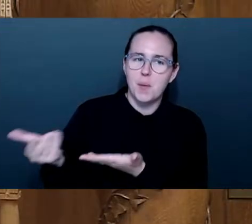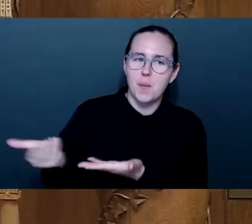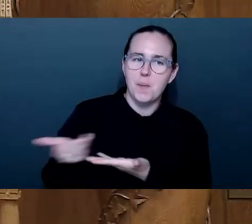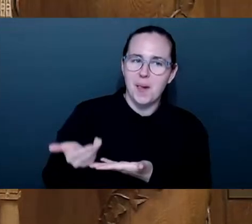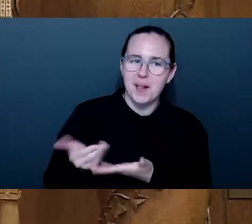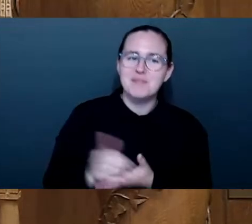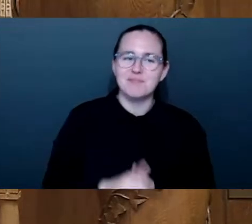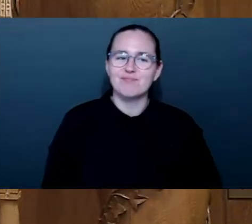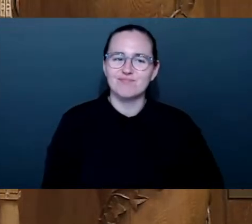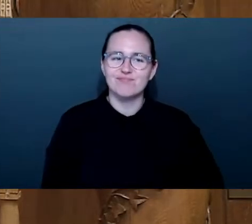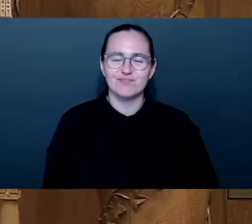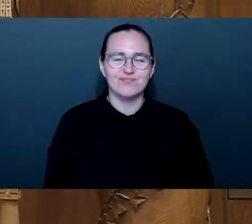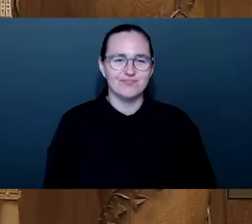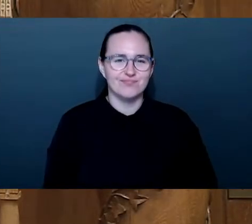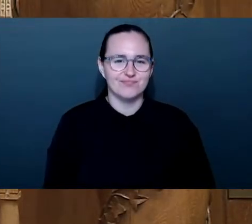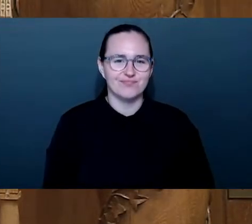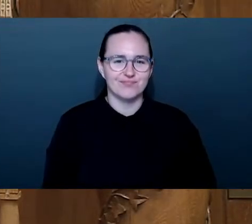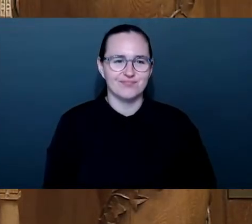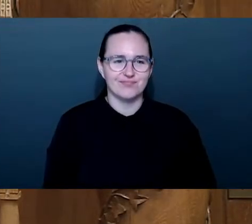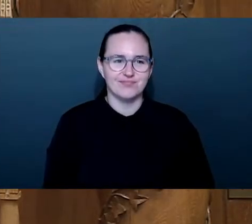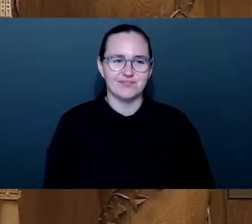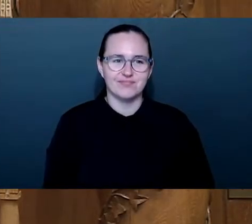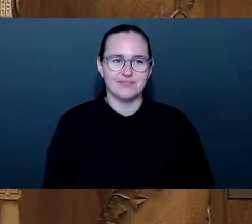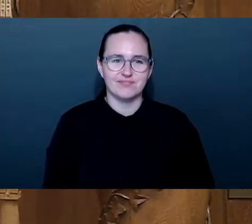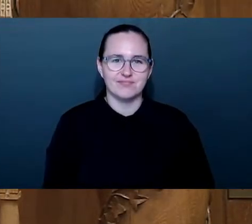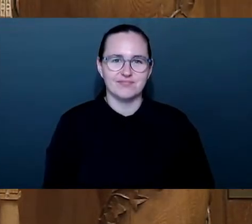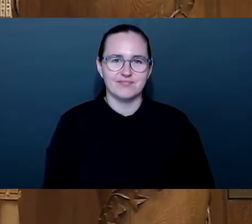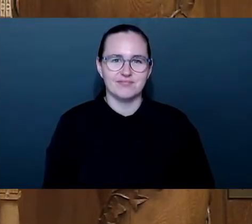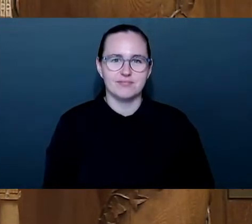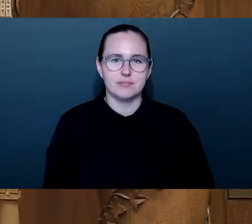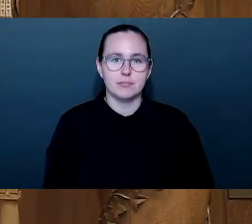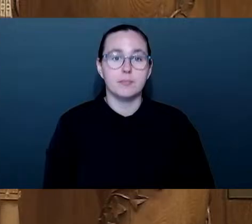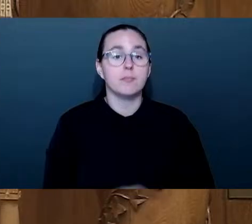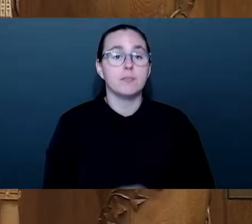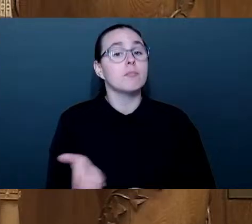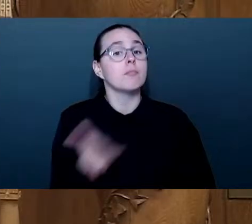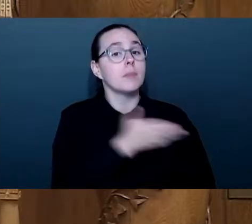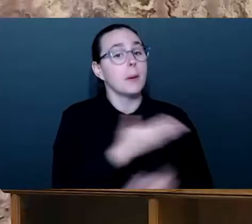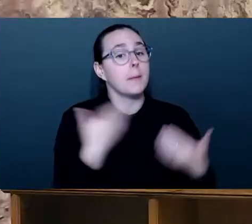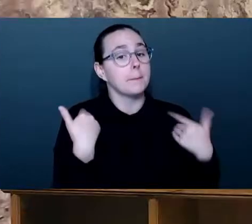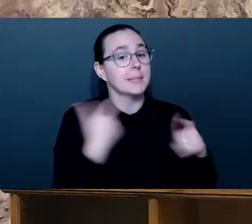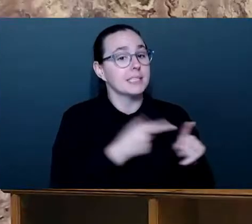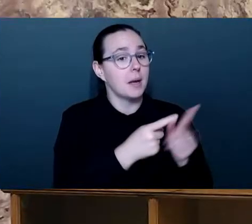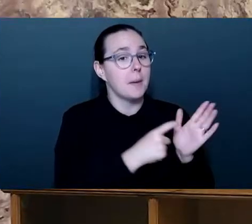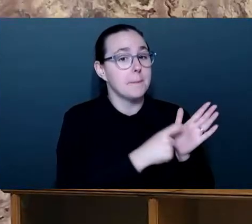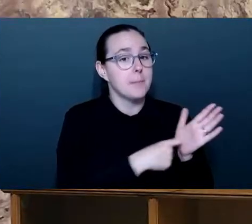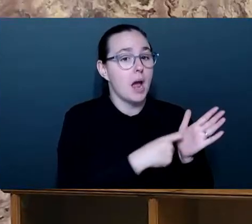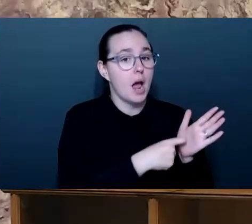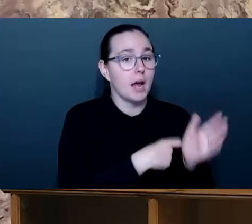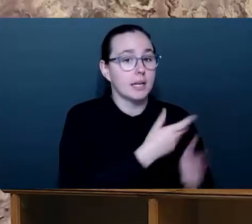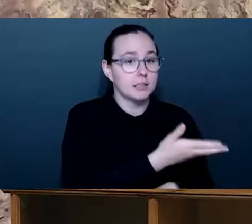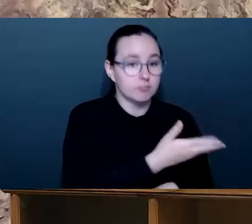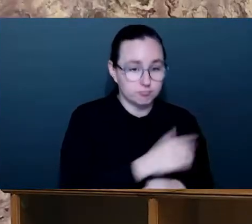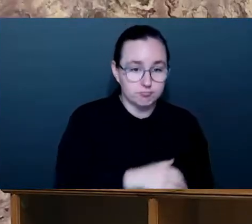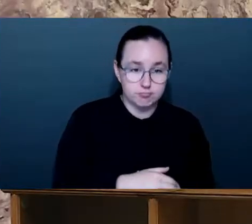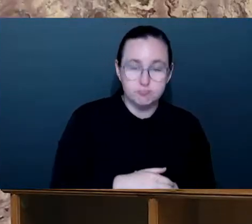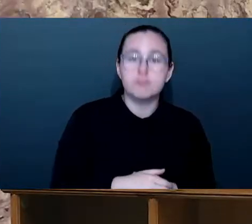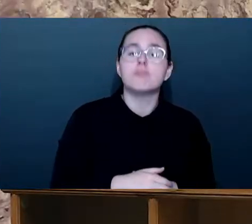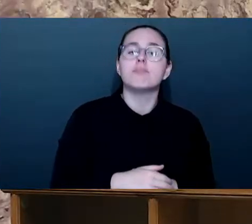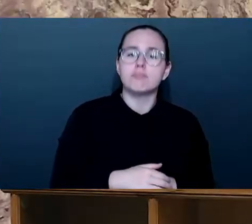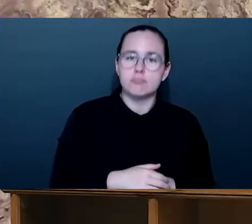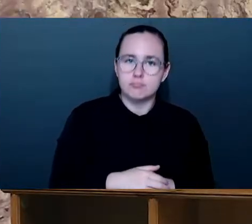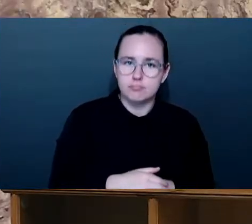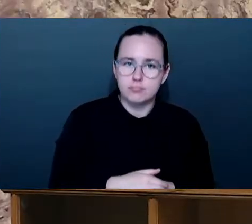Minister of Mining. Thank you, Honorable Speaker, once again. We also have today with us